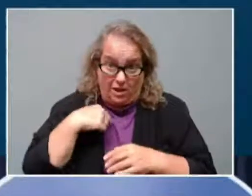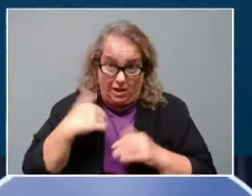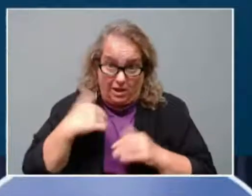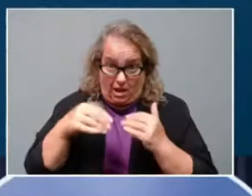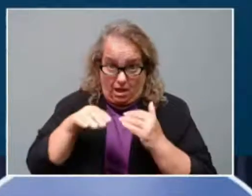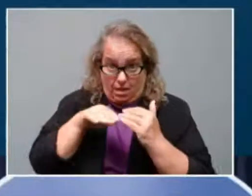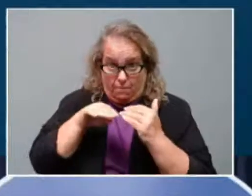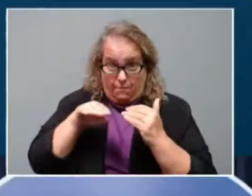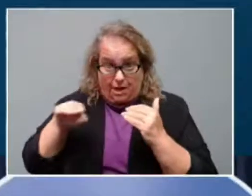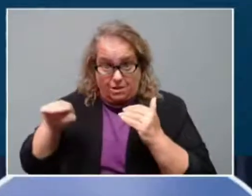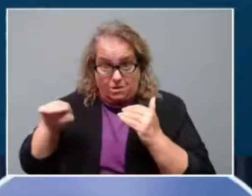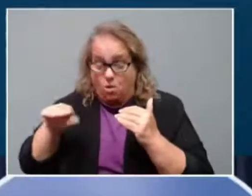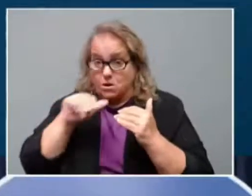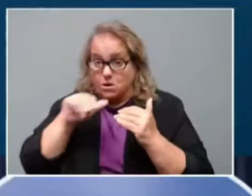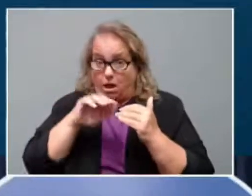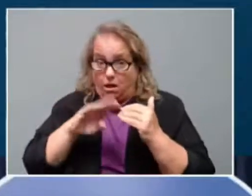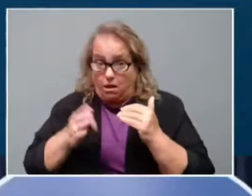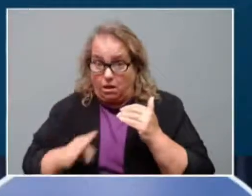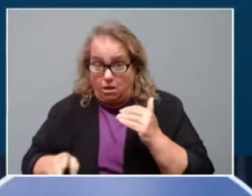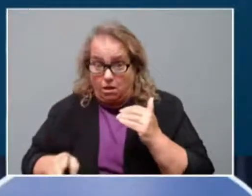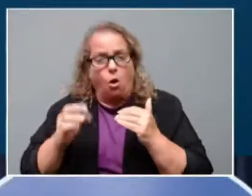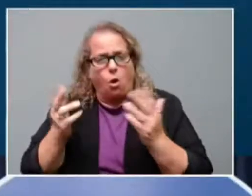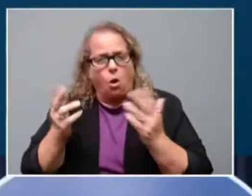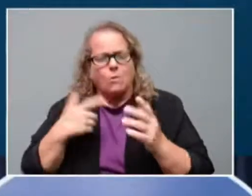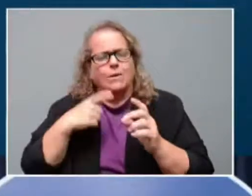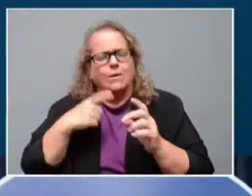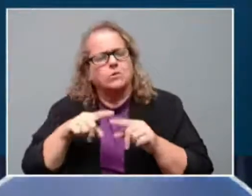to watch. And there was another time, if you look